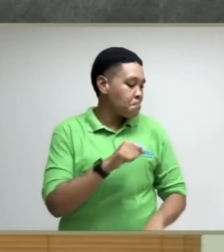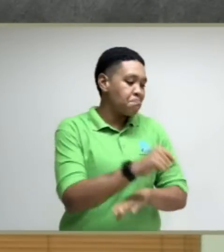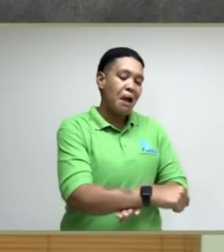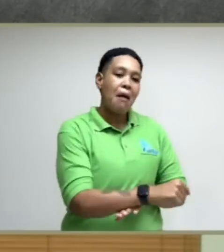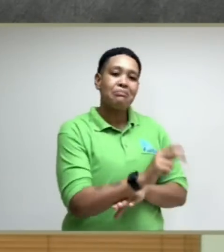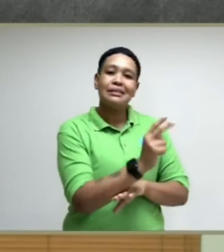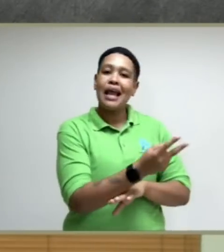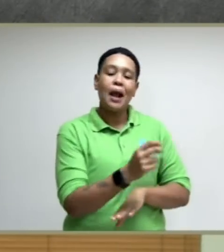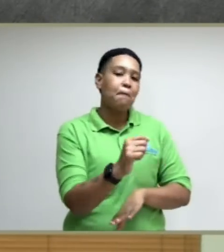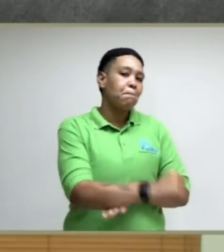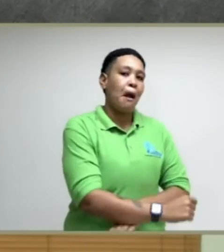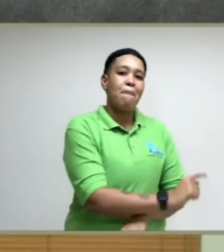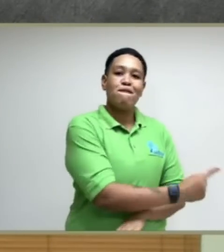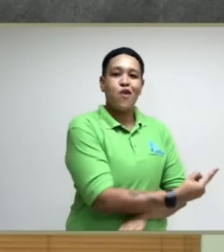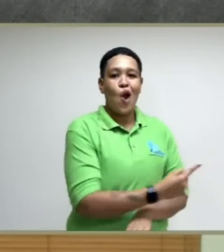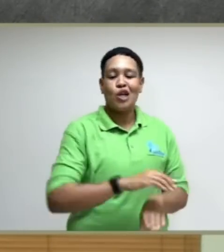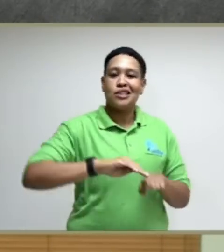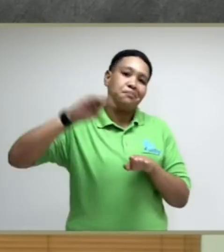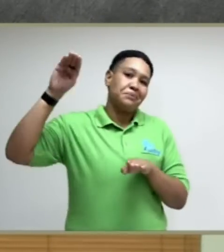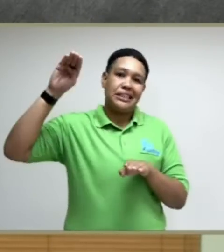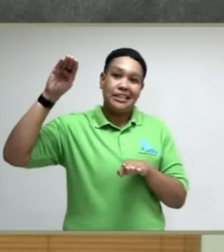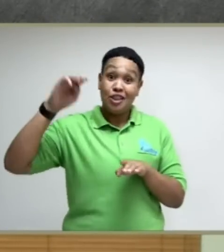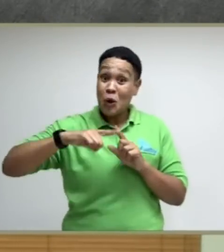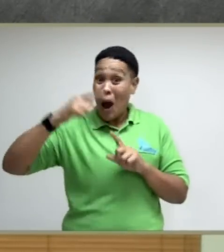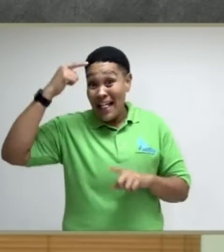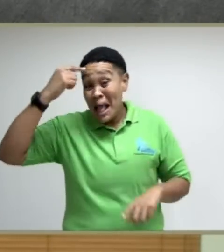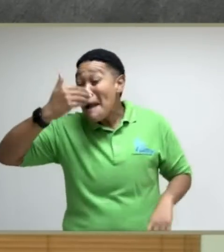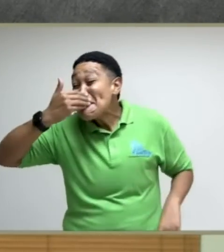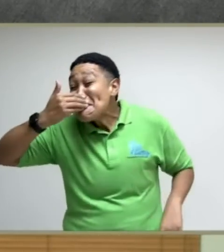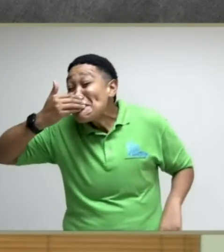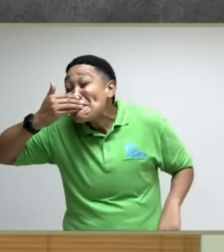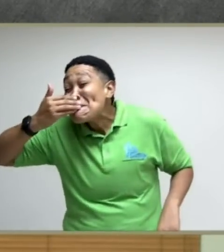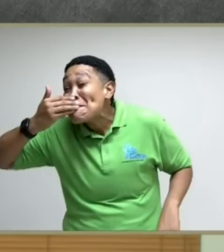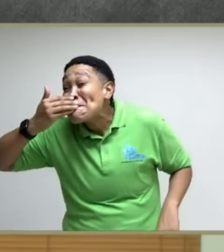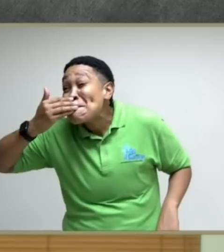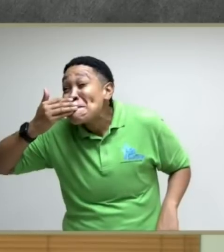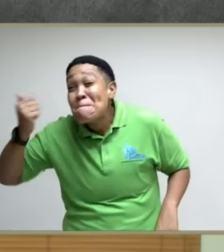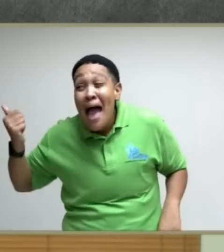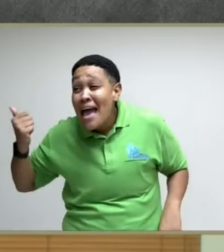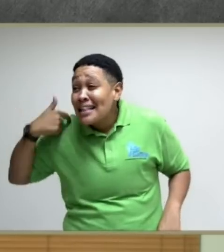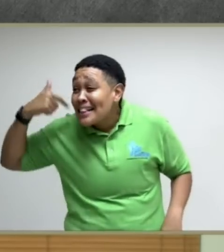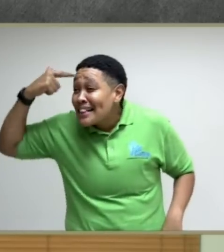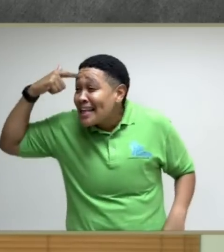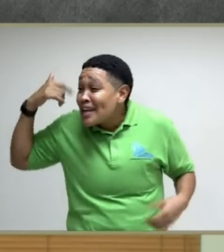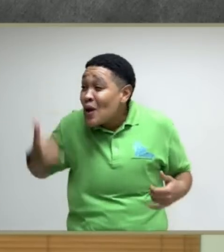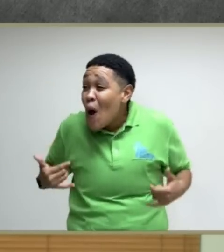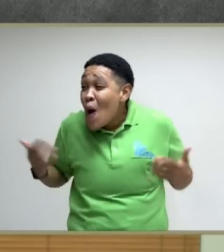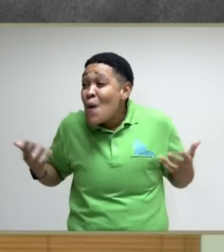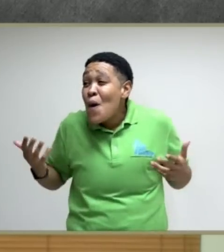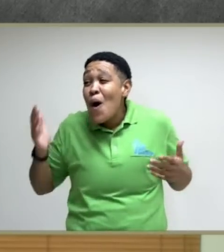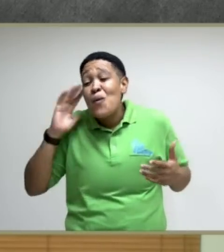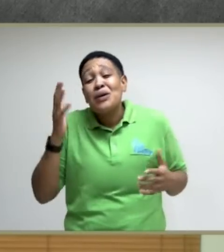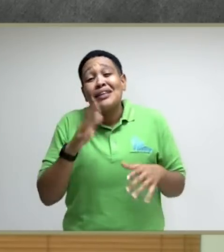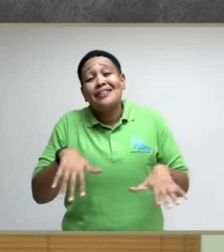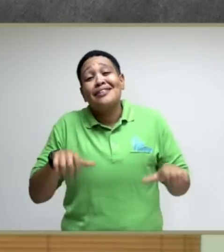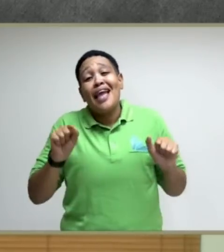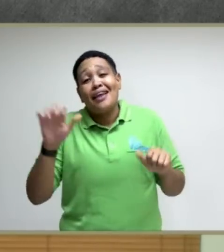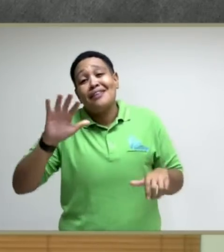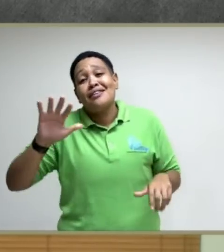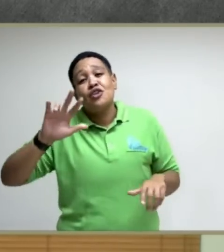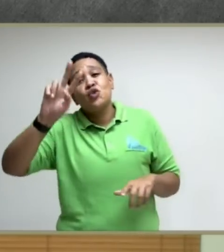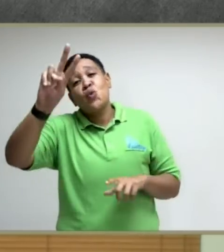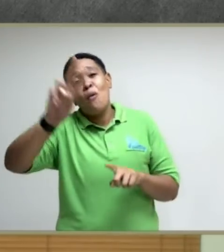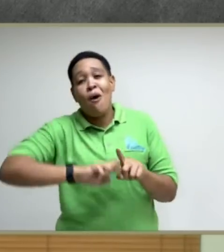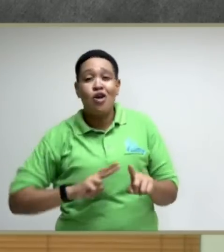peak. And so I think the best bet at this time is that it will take about at least